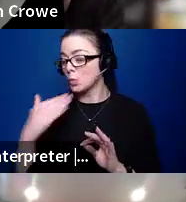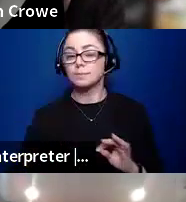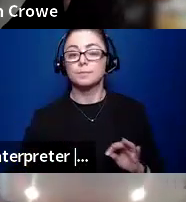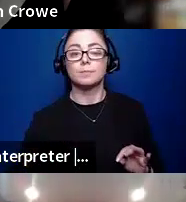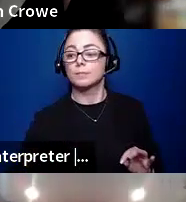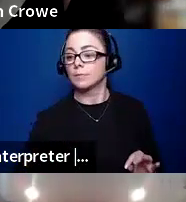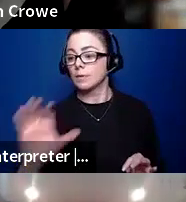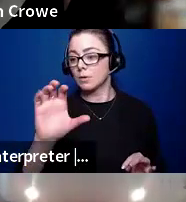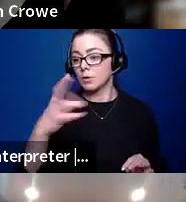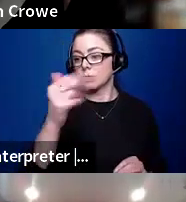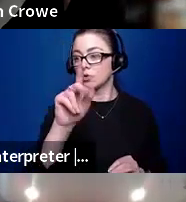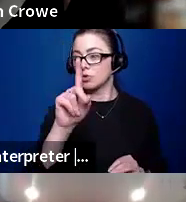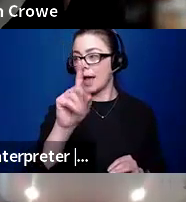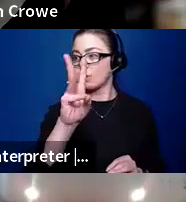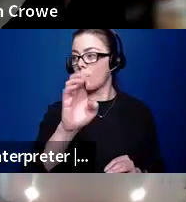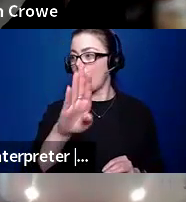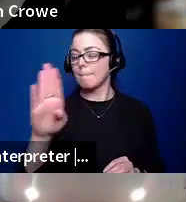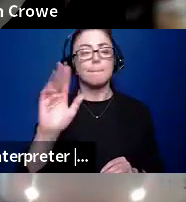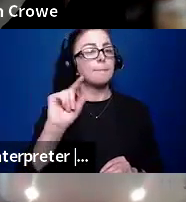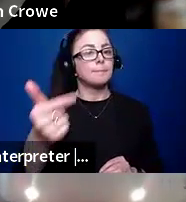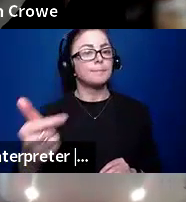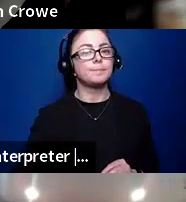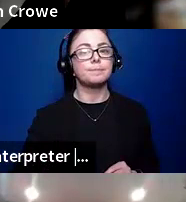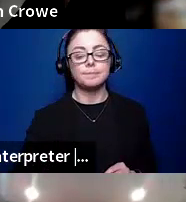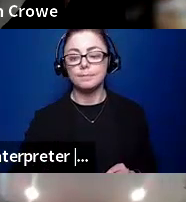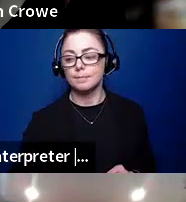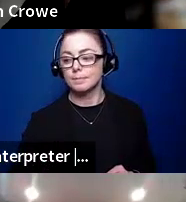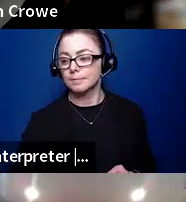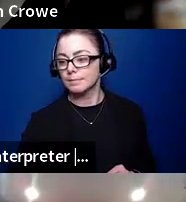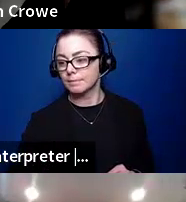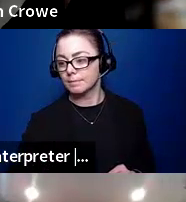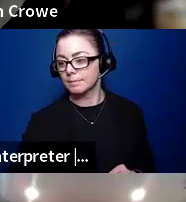Chad Webb, you are next, please.